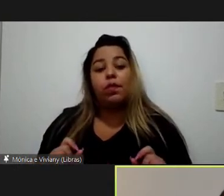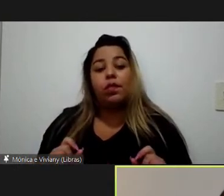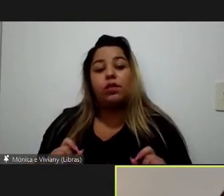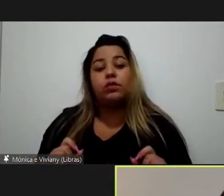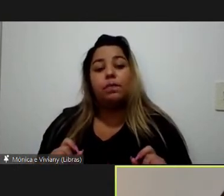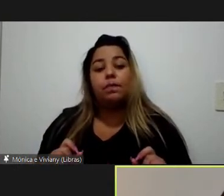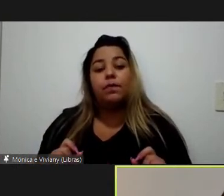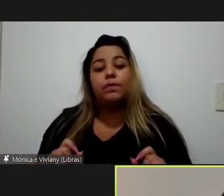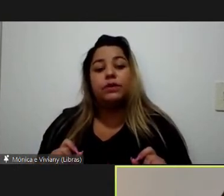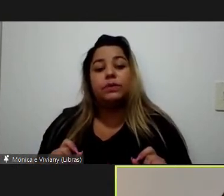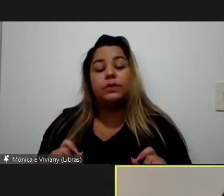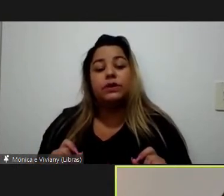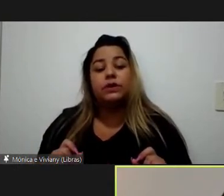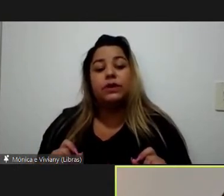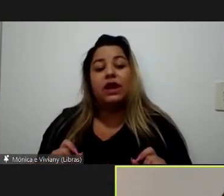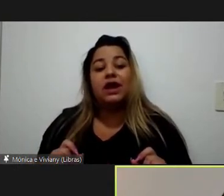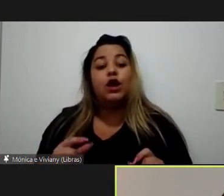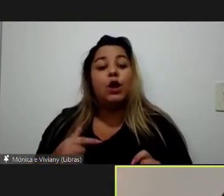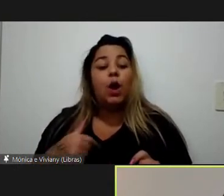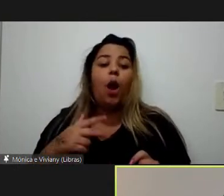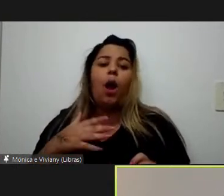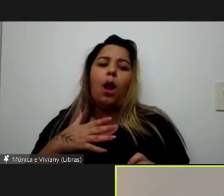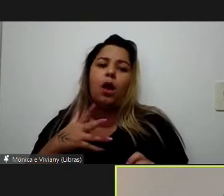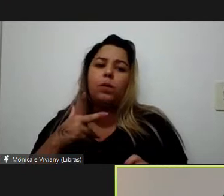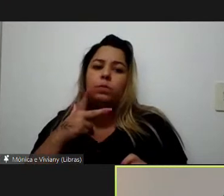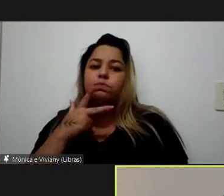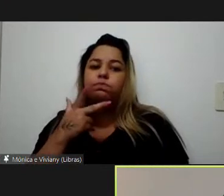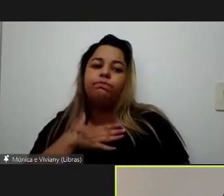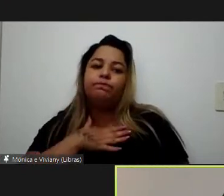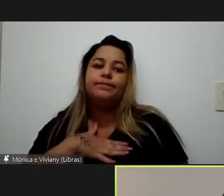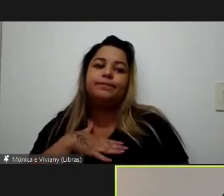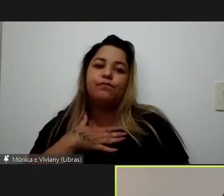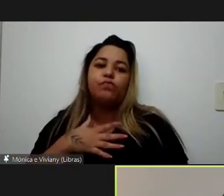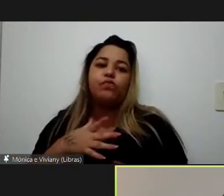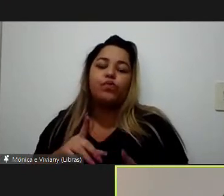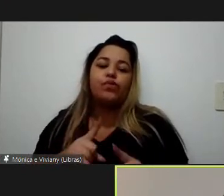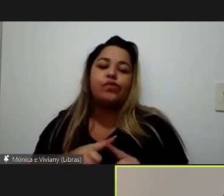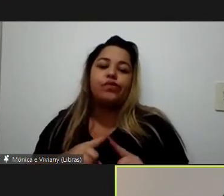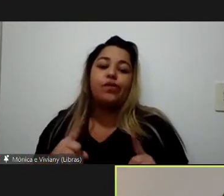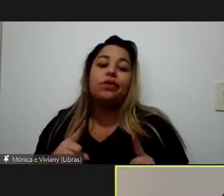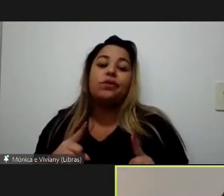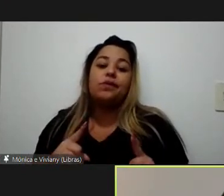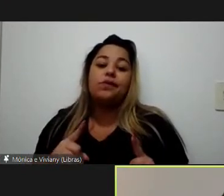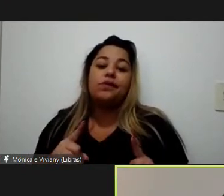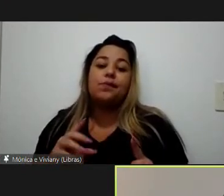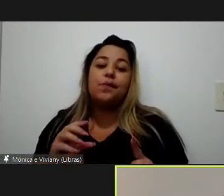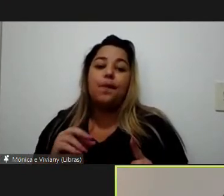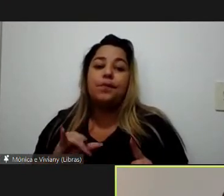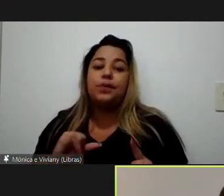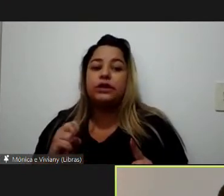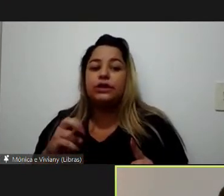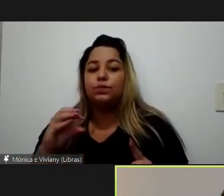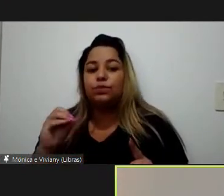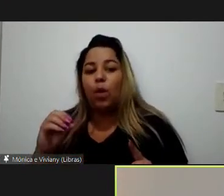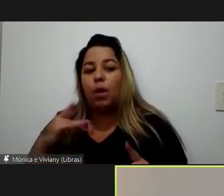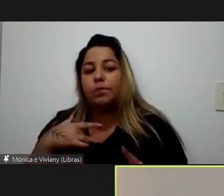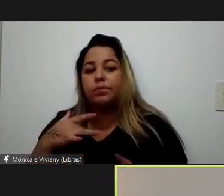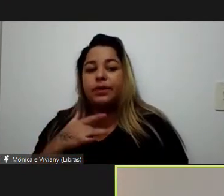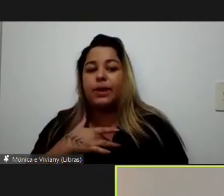emphasize this this holistic model of health and disease. So, thank you very